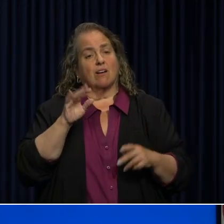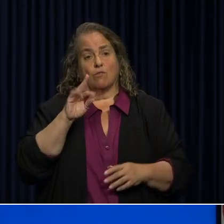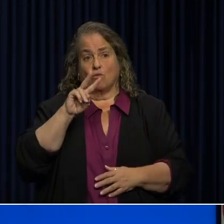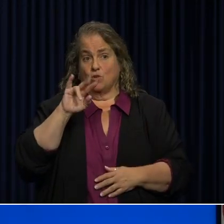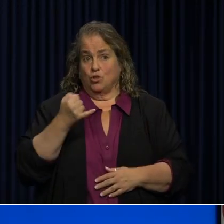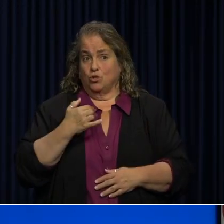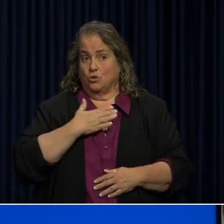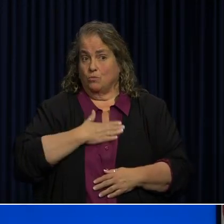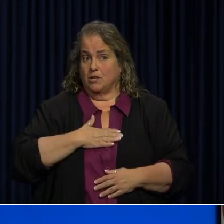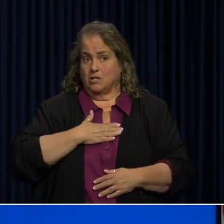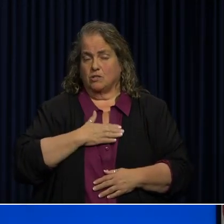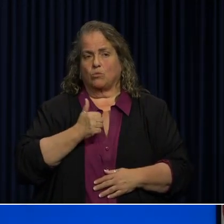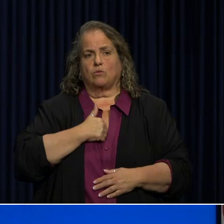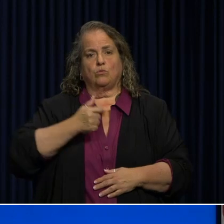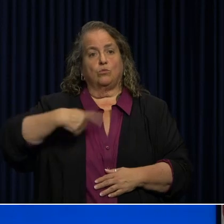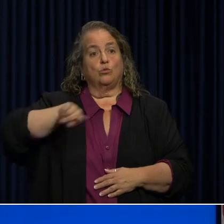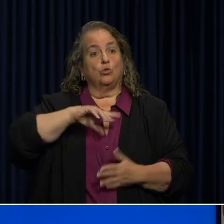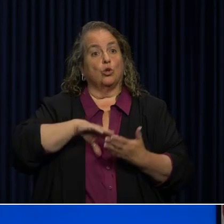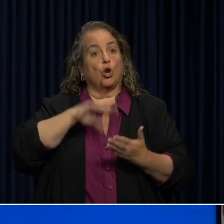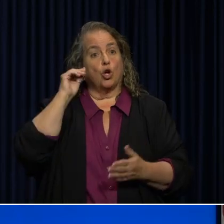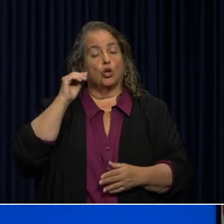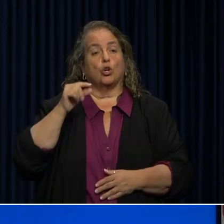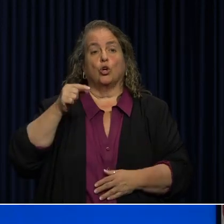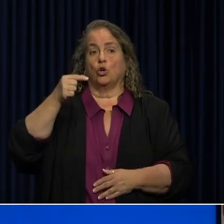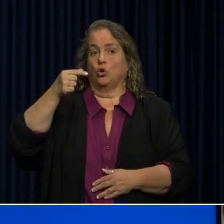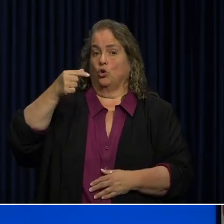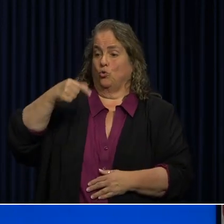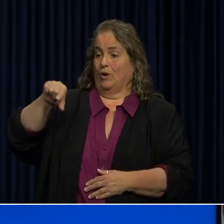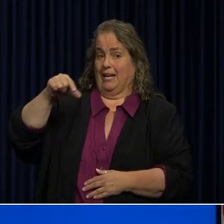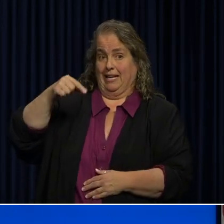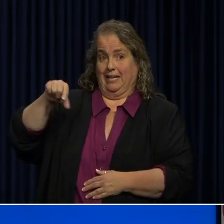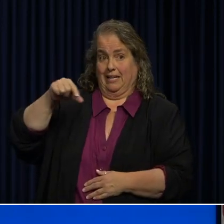Virginia would, I'd love for us to learn green for compassion.